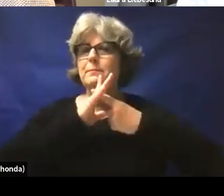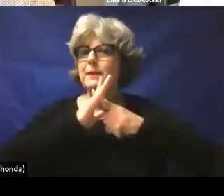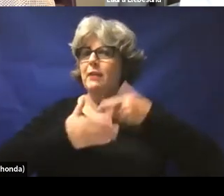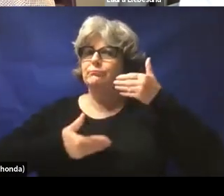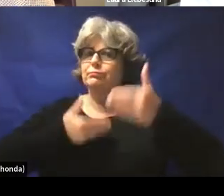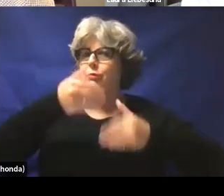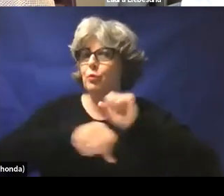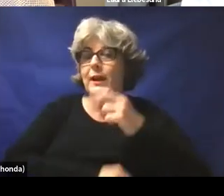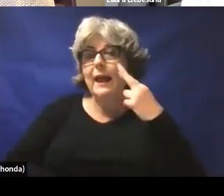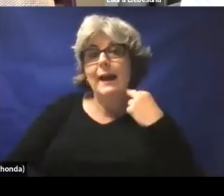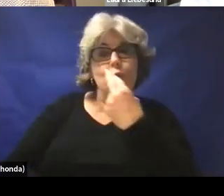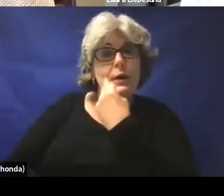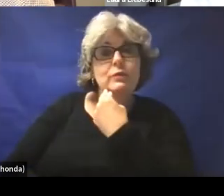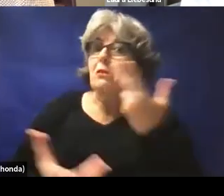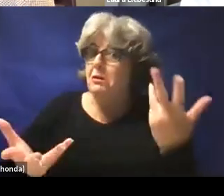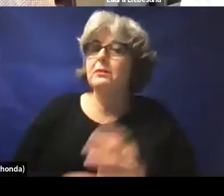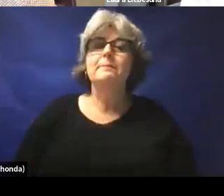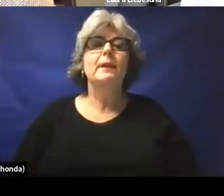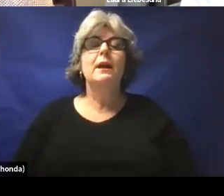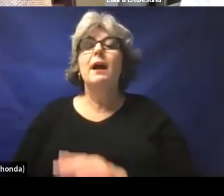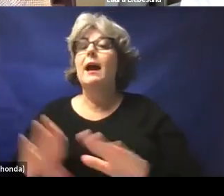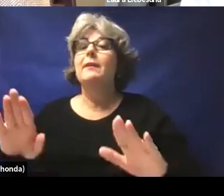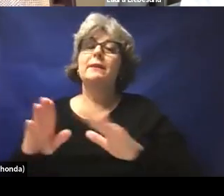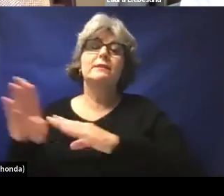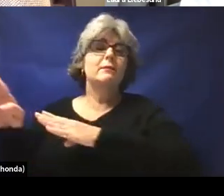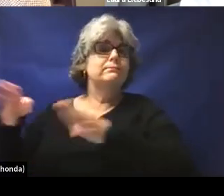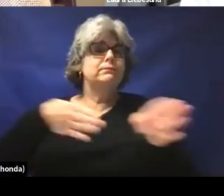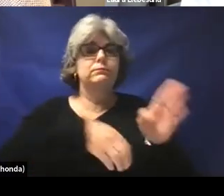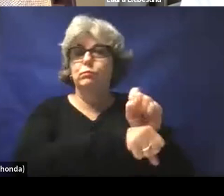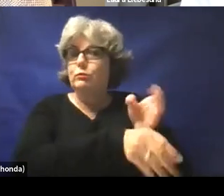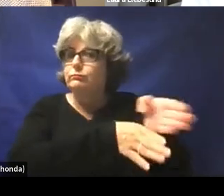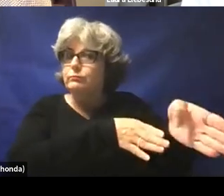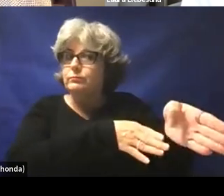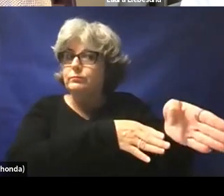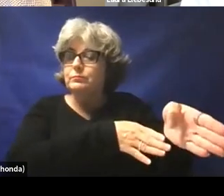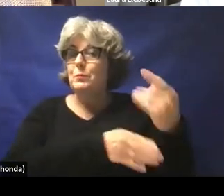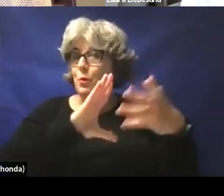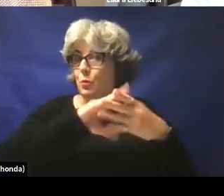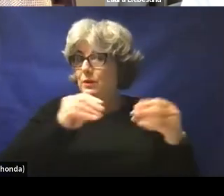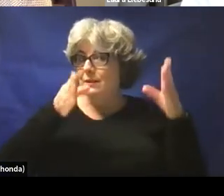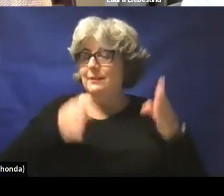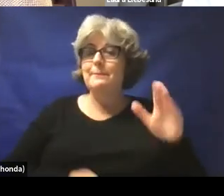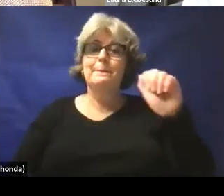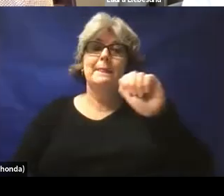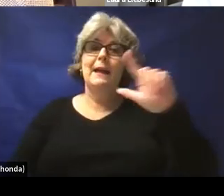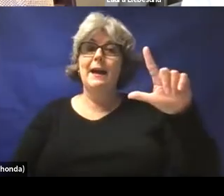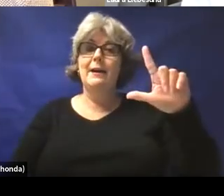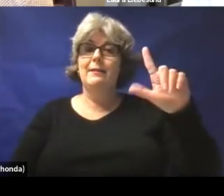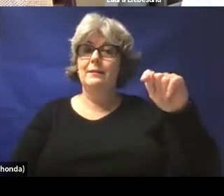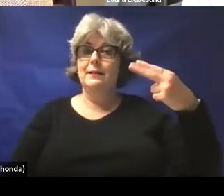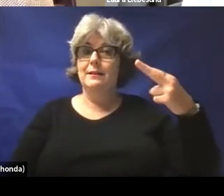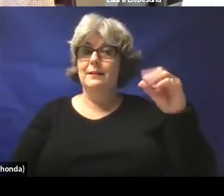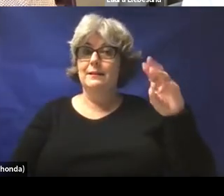way. And then there were some that completely shifted careers. So one of our narrators, Al Thompson, he works